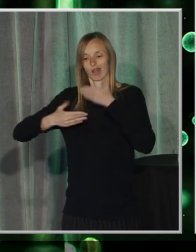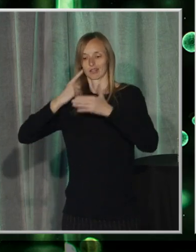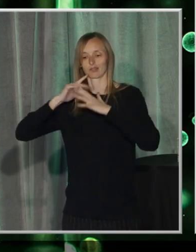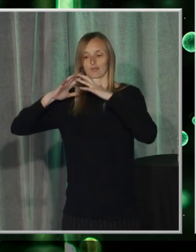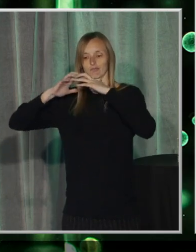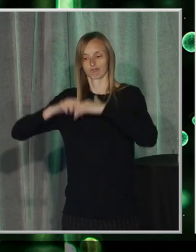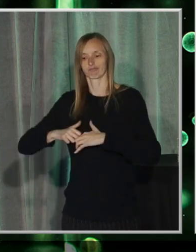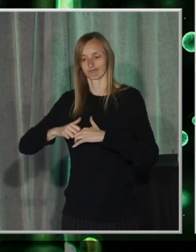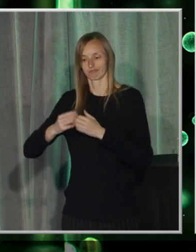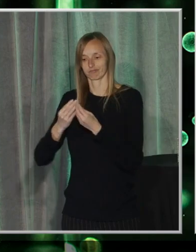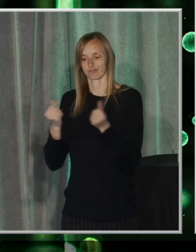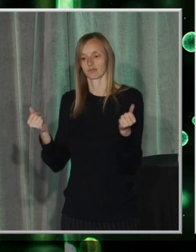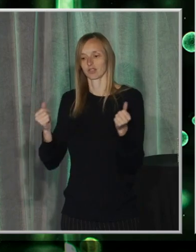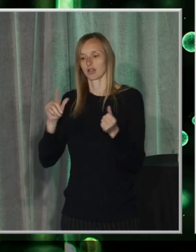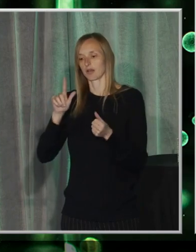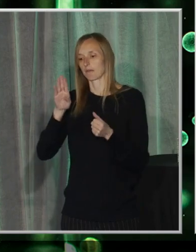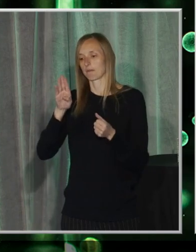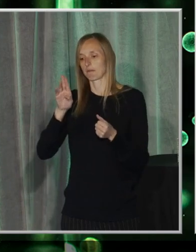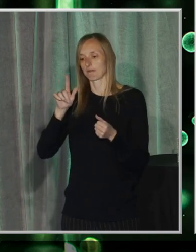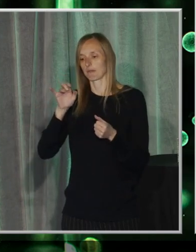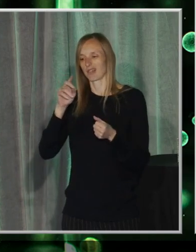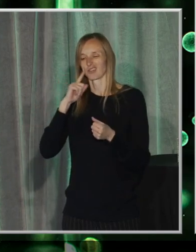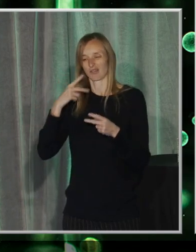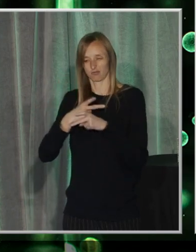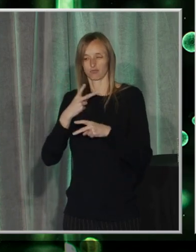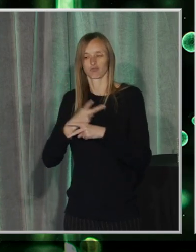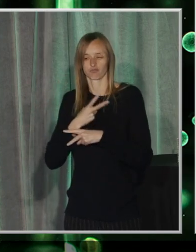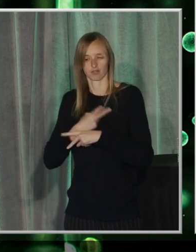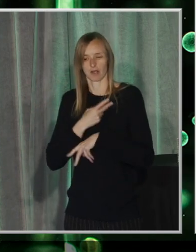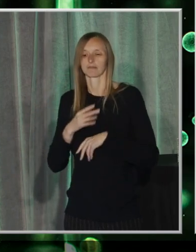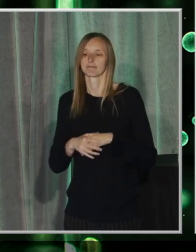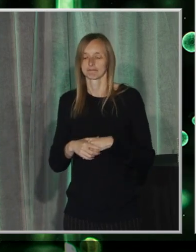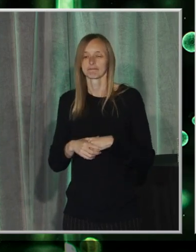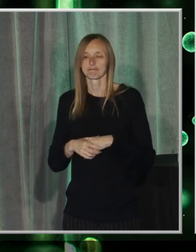decomposition blends that we have to take a consider into. Yeah.